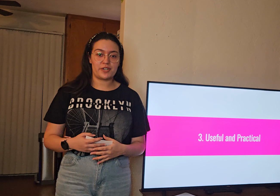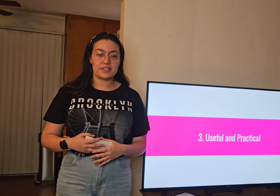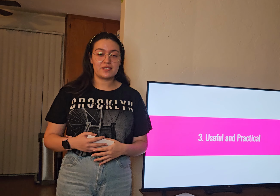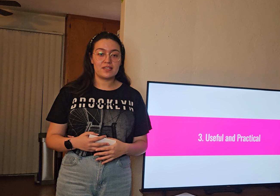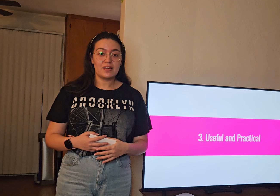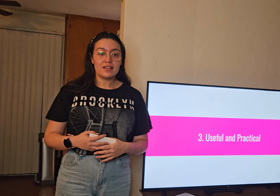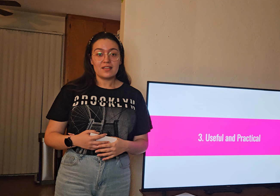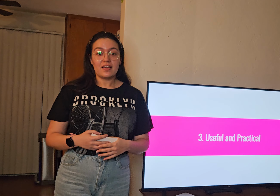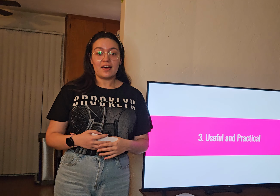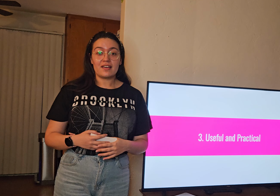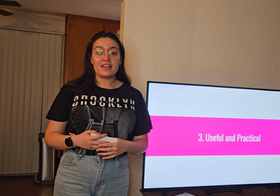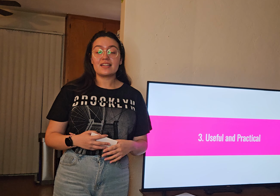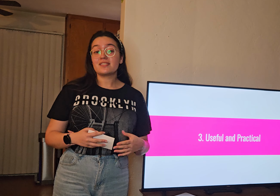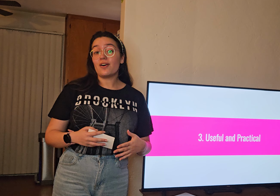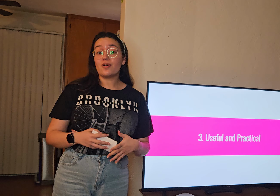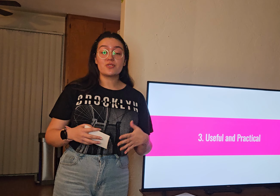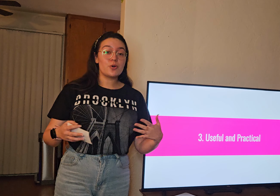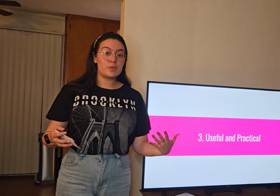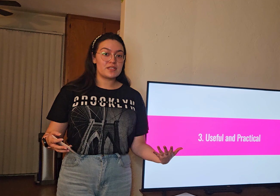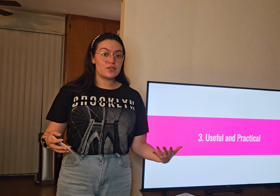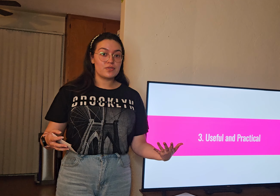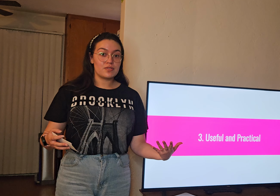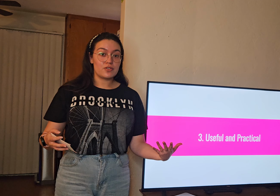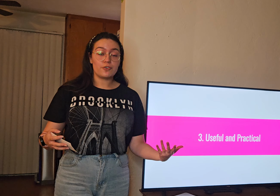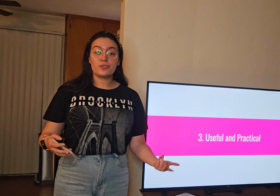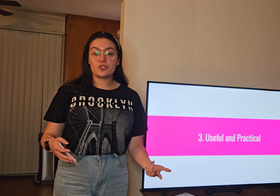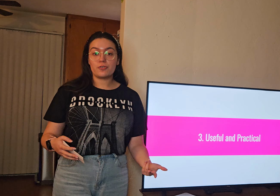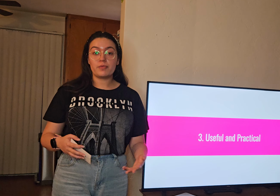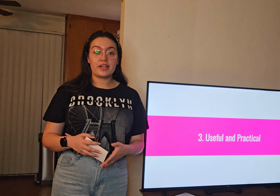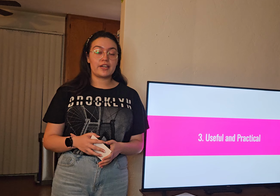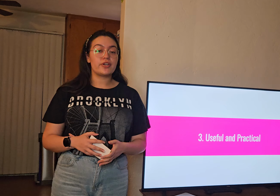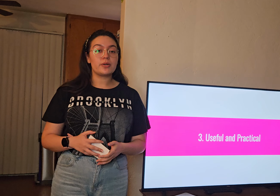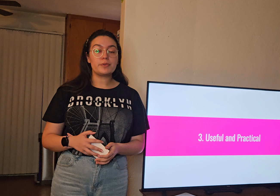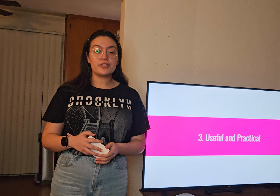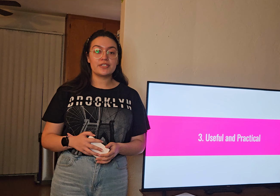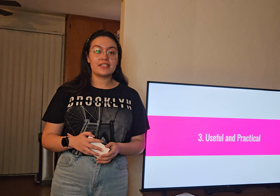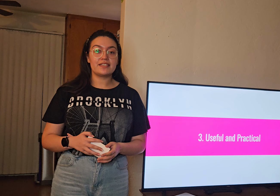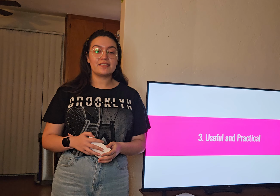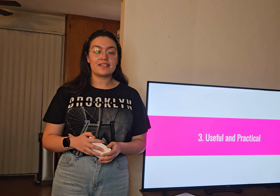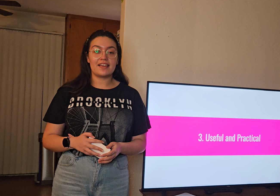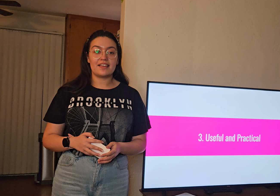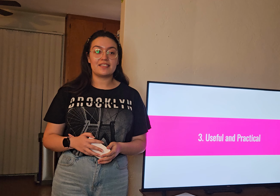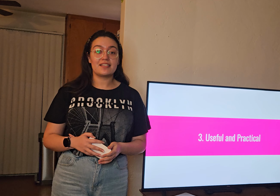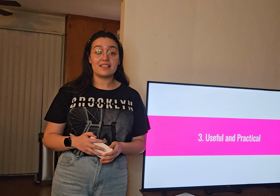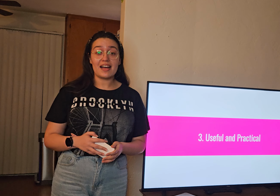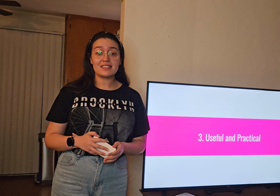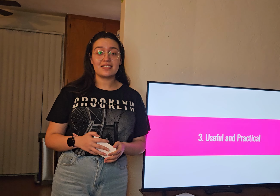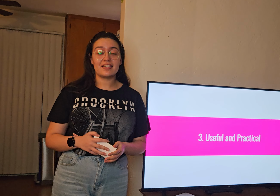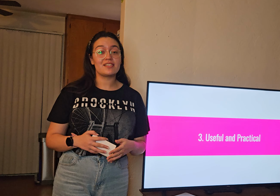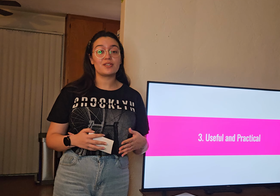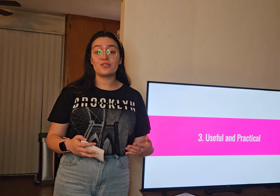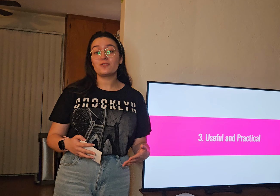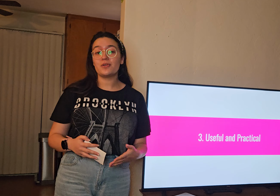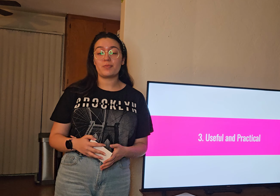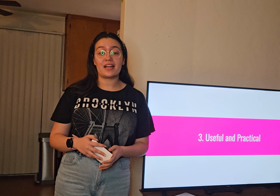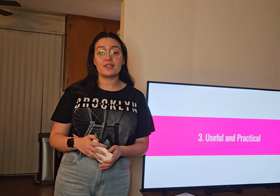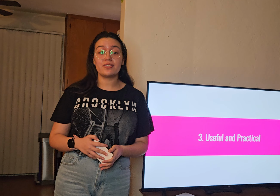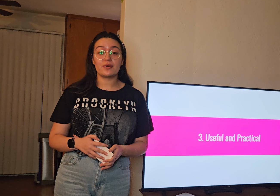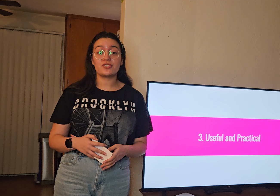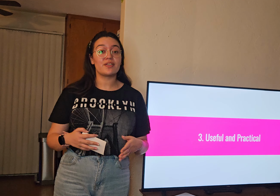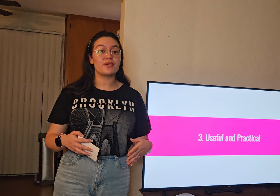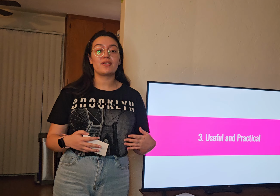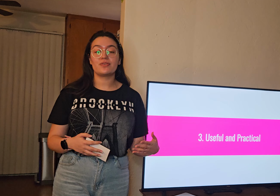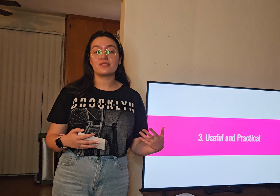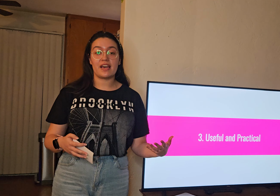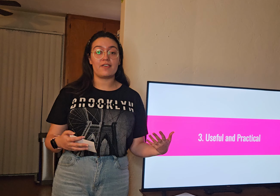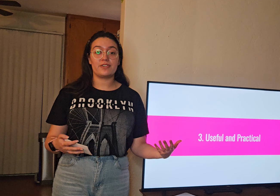beyond words. It is also opens your future for many career opportunities. And lastly, it is a useful and practical